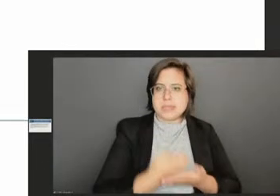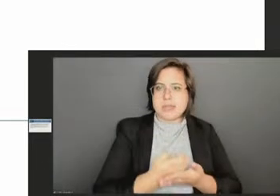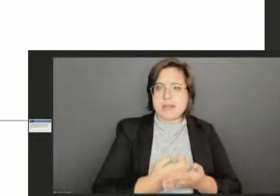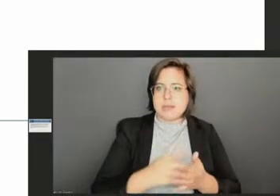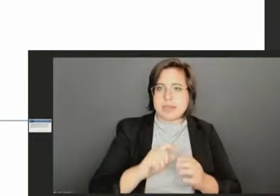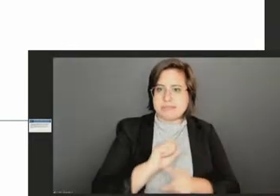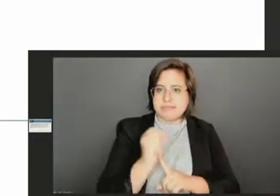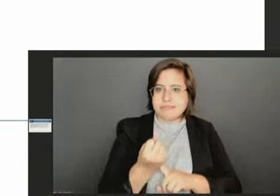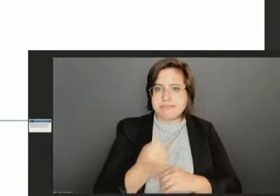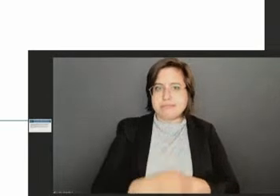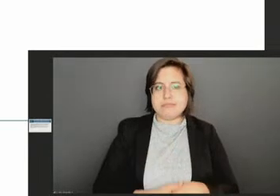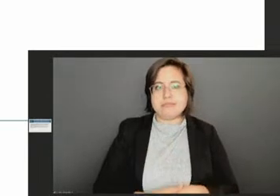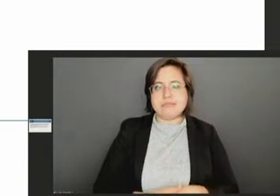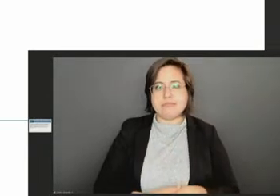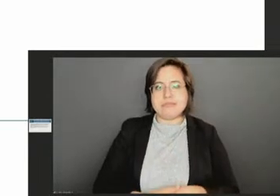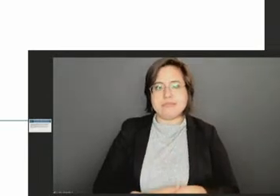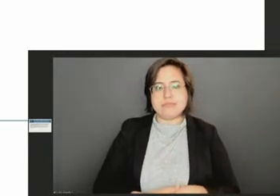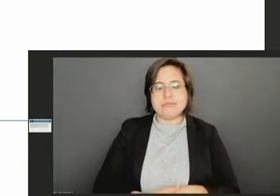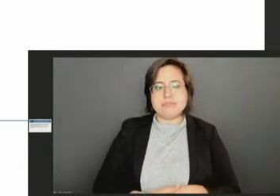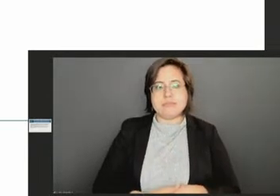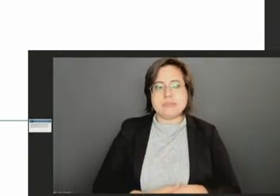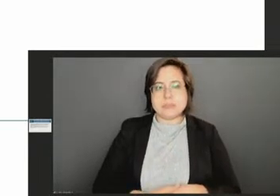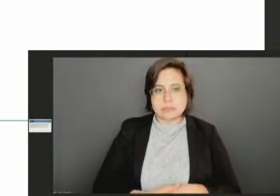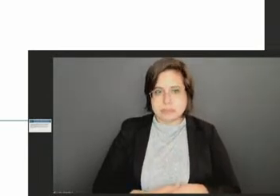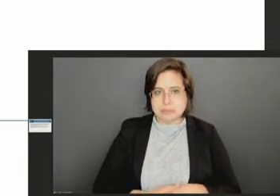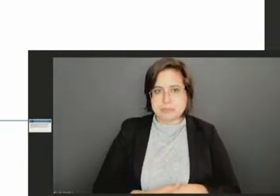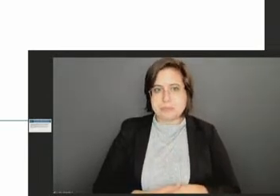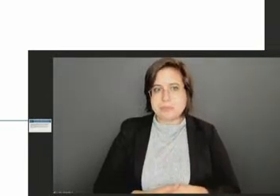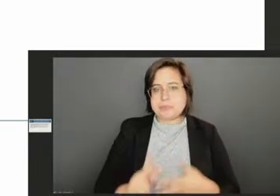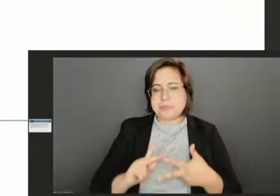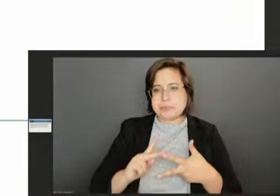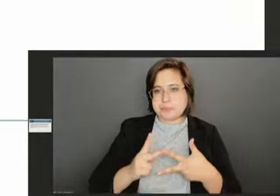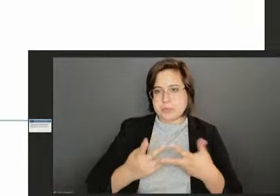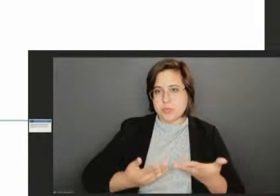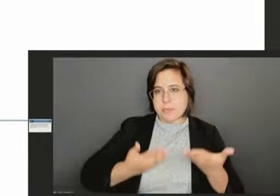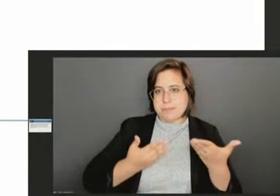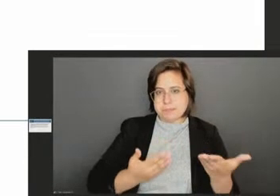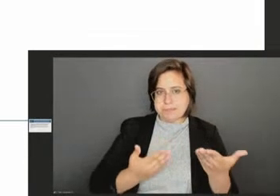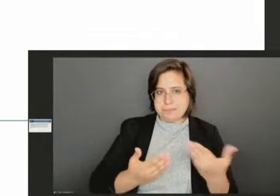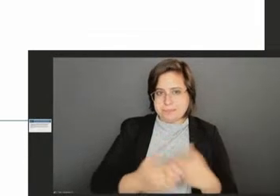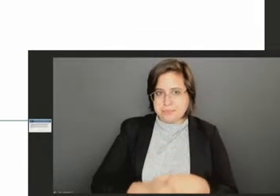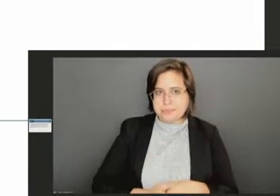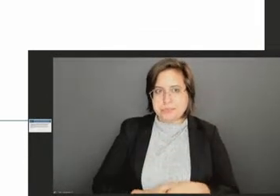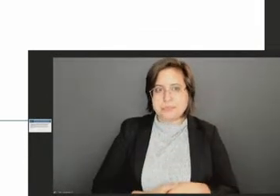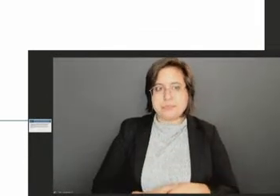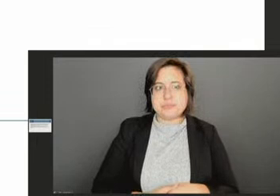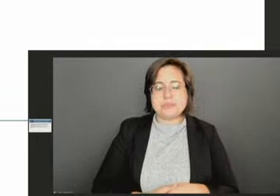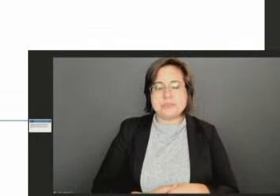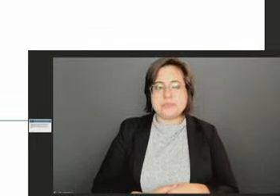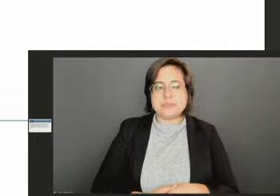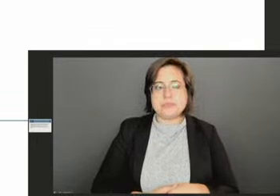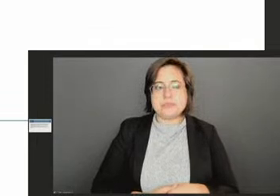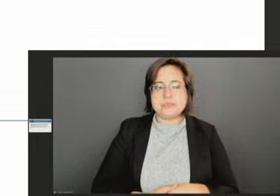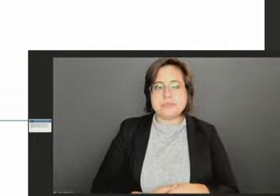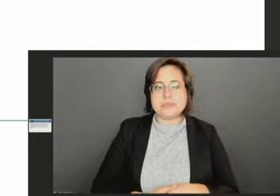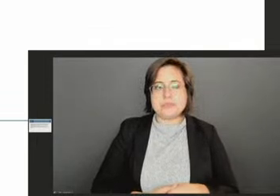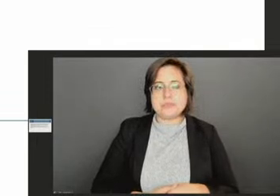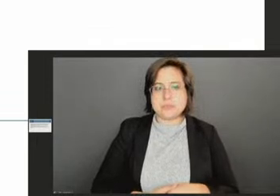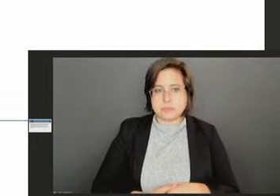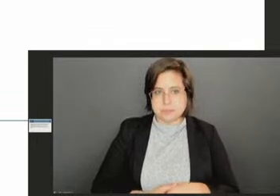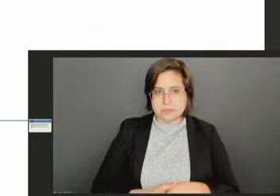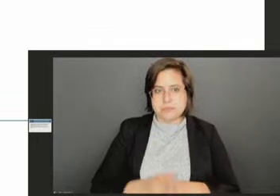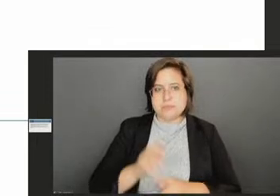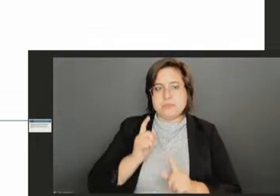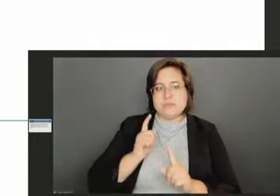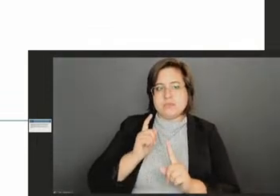crisis. The second recommendation was really looking at the